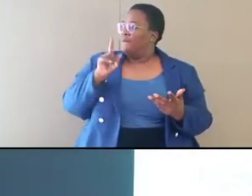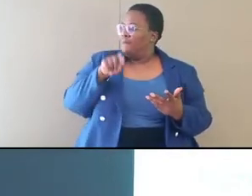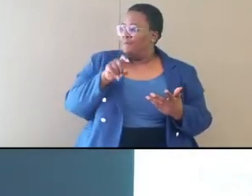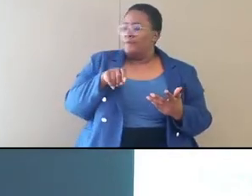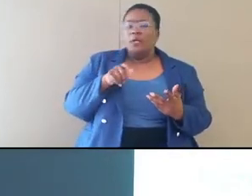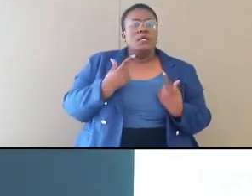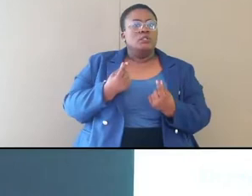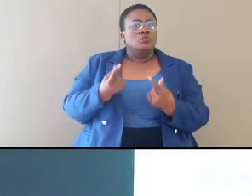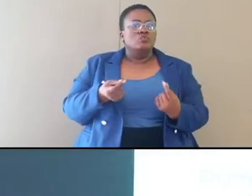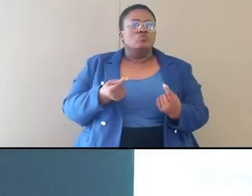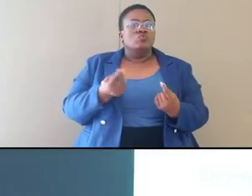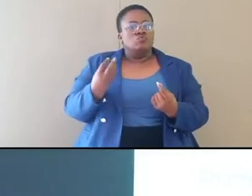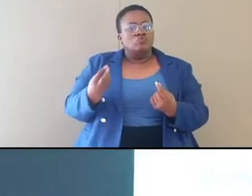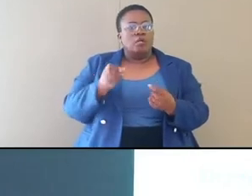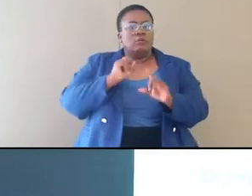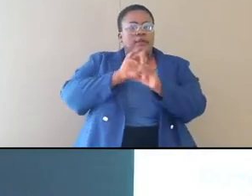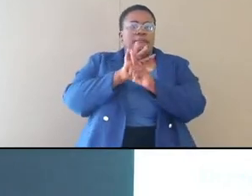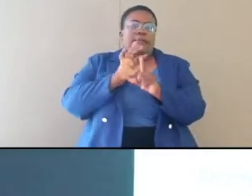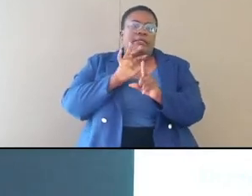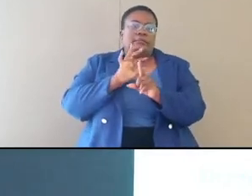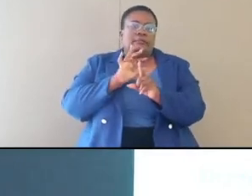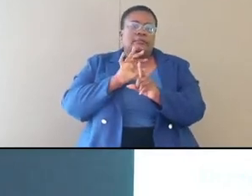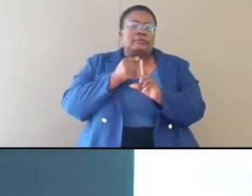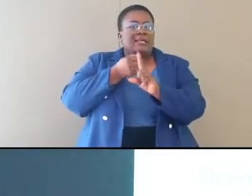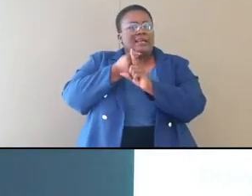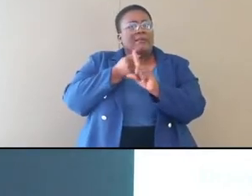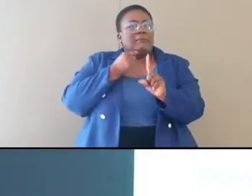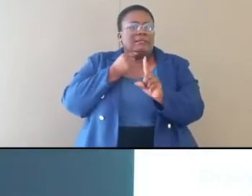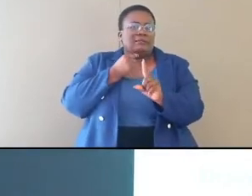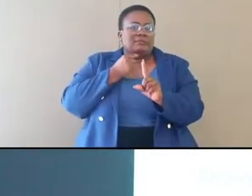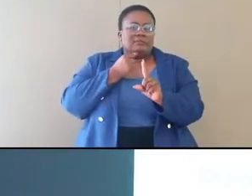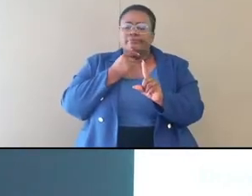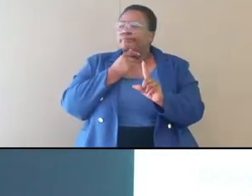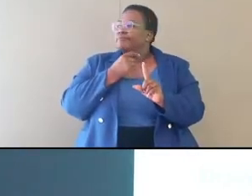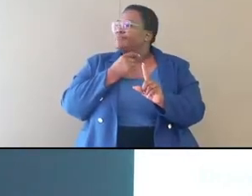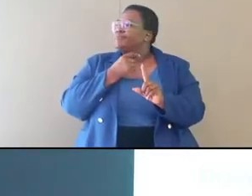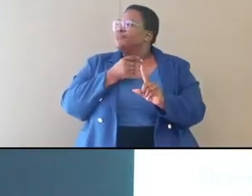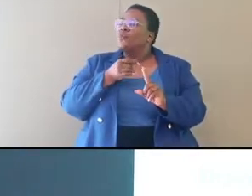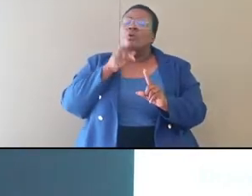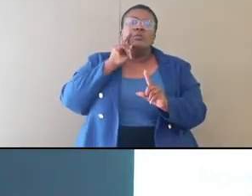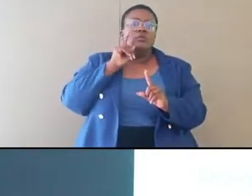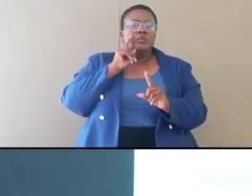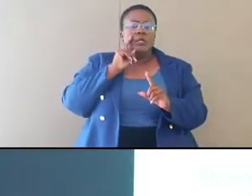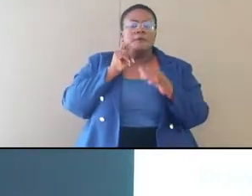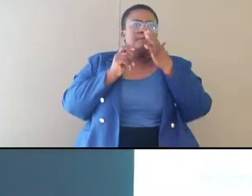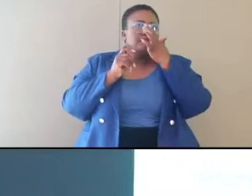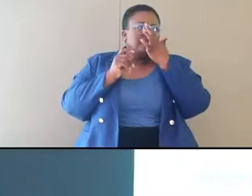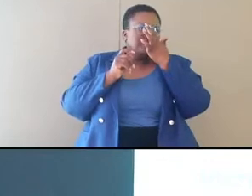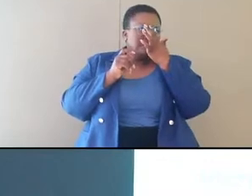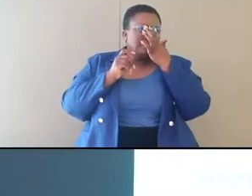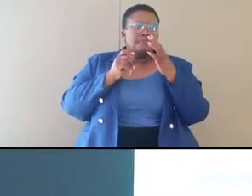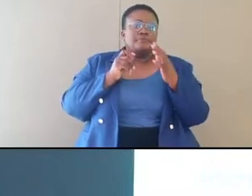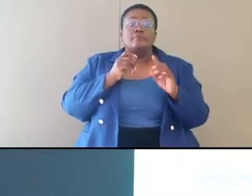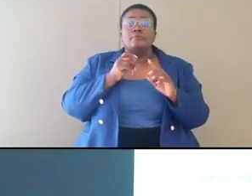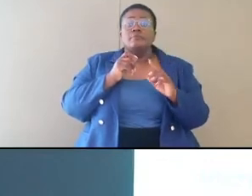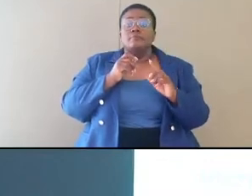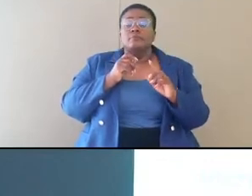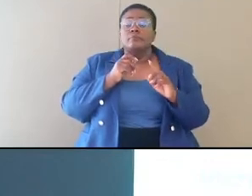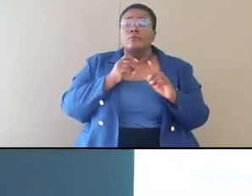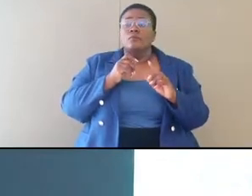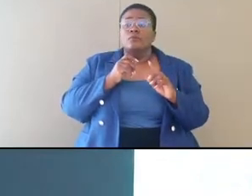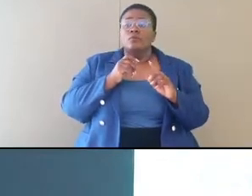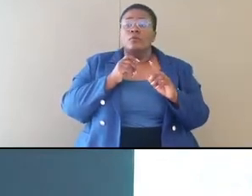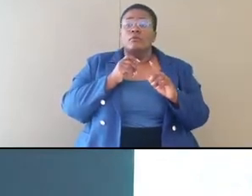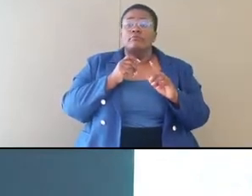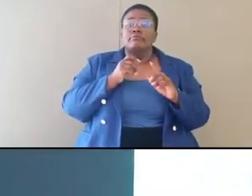assessments. So when we looked at case law, 20 years of case law, and we came to the legal opinion